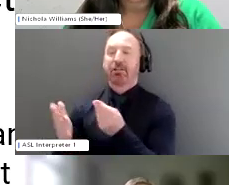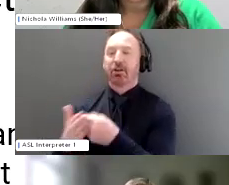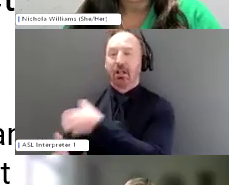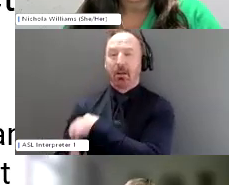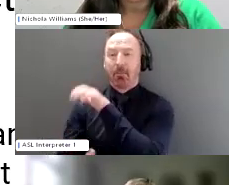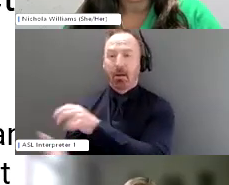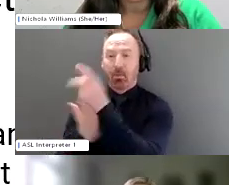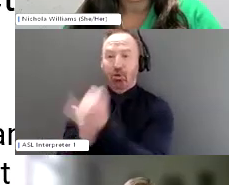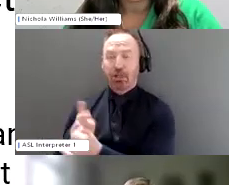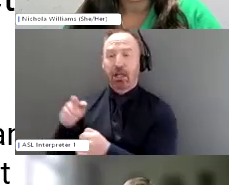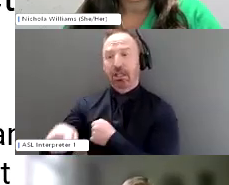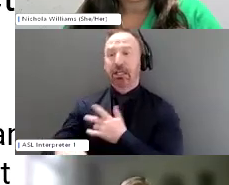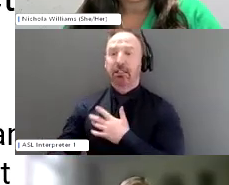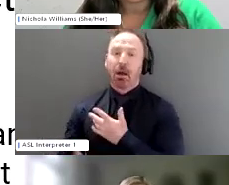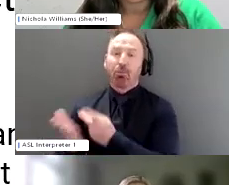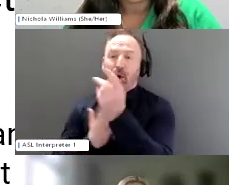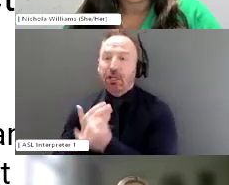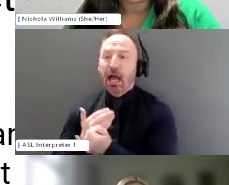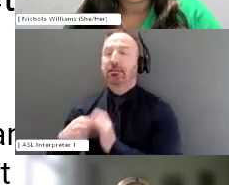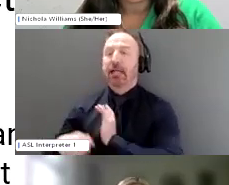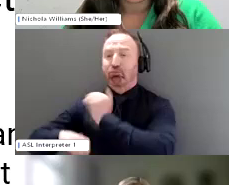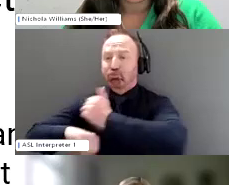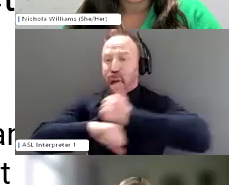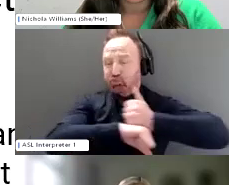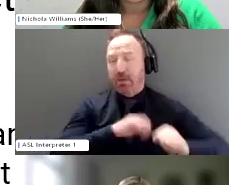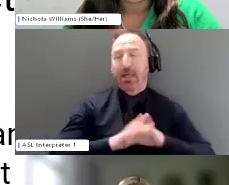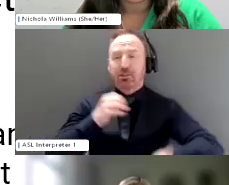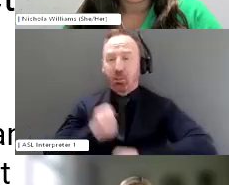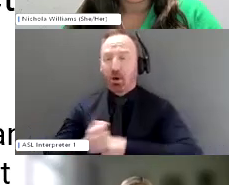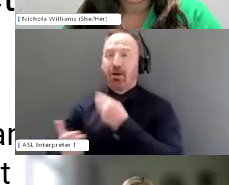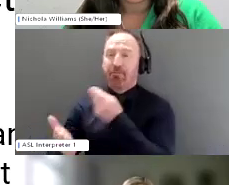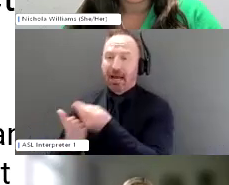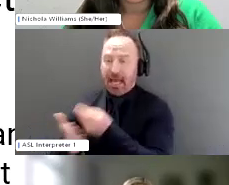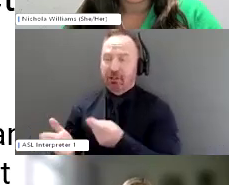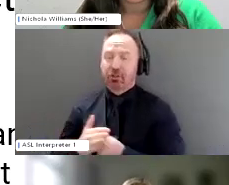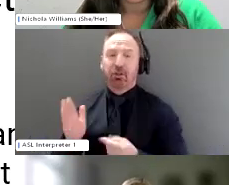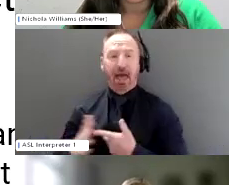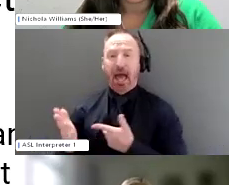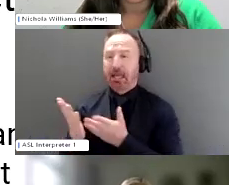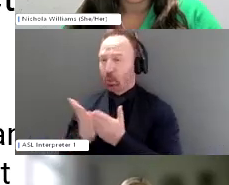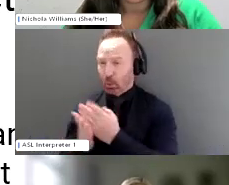leads initiatives that support the financial well-being and economic resilience of survivors.